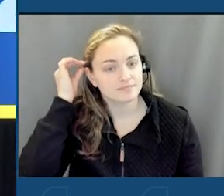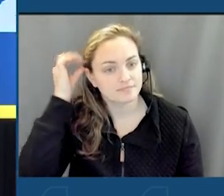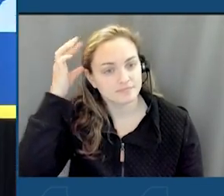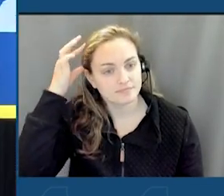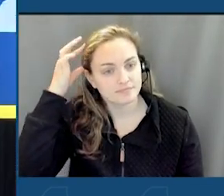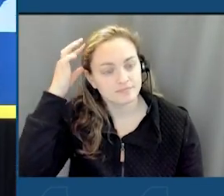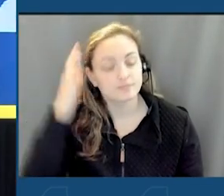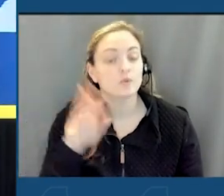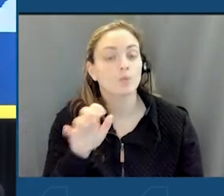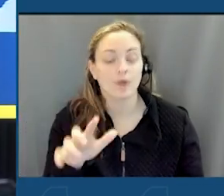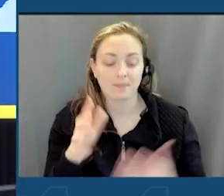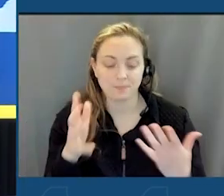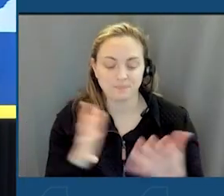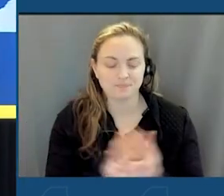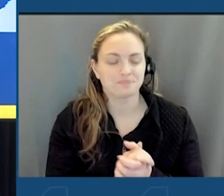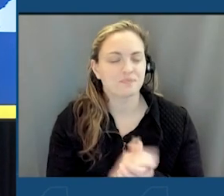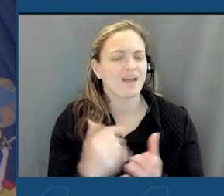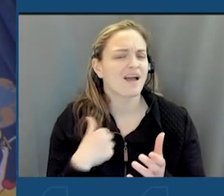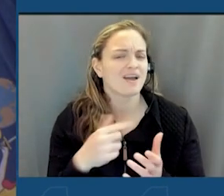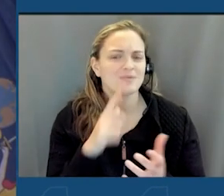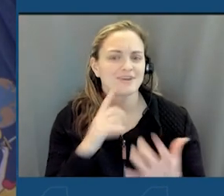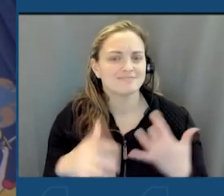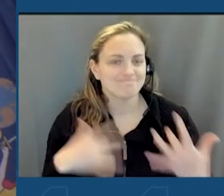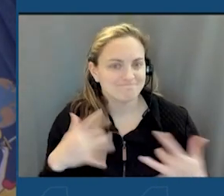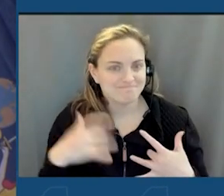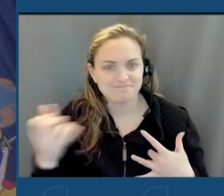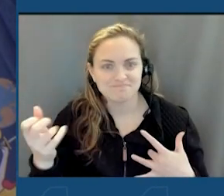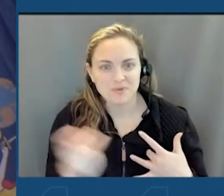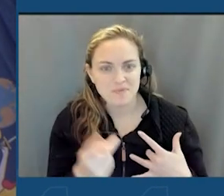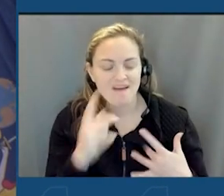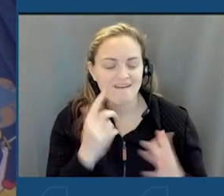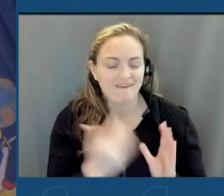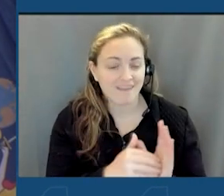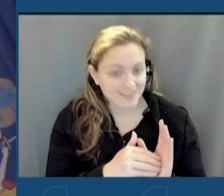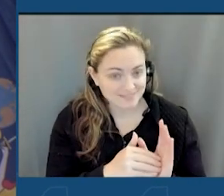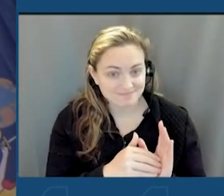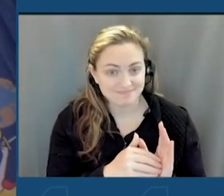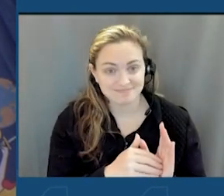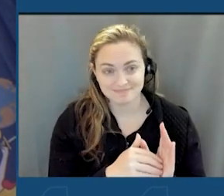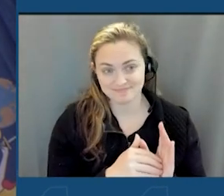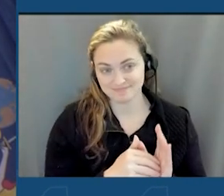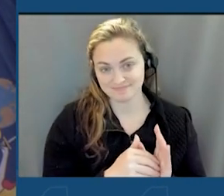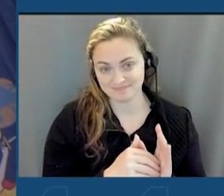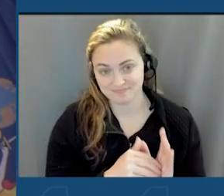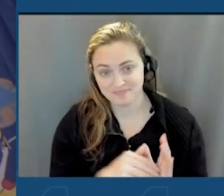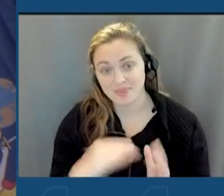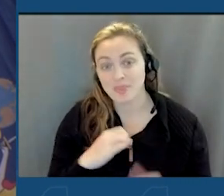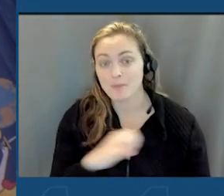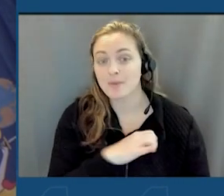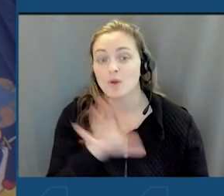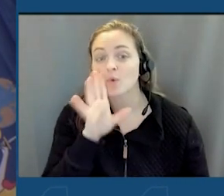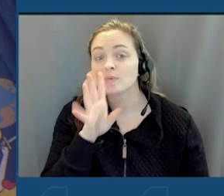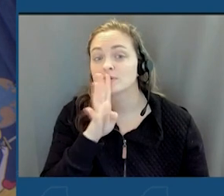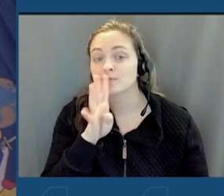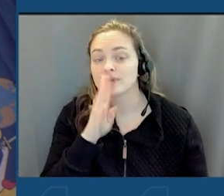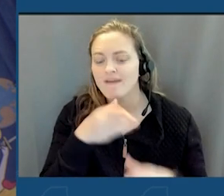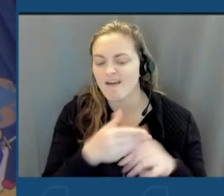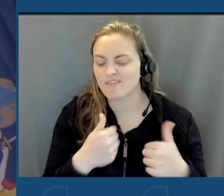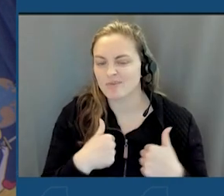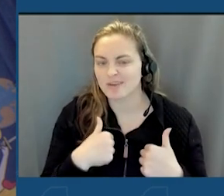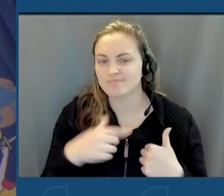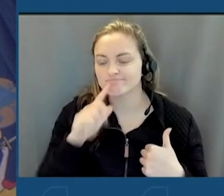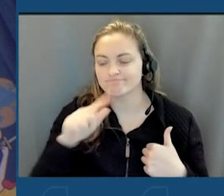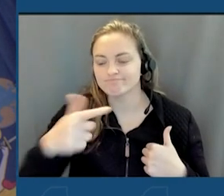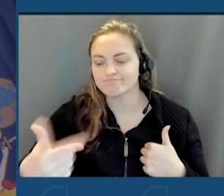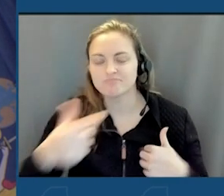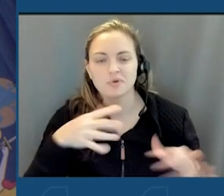Well, I am so delighted to be back here once again. The mayor will be speaking as soon as I'm done. He can tell you our